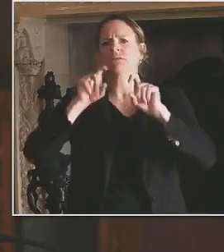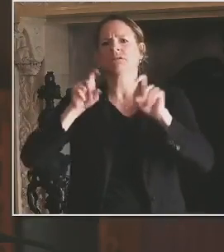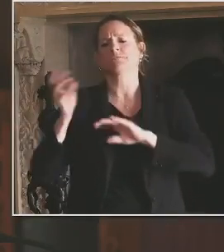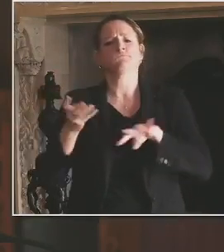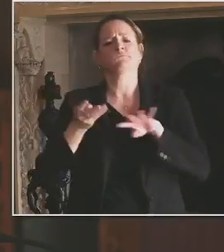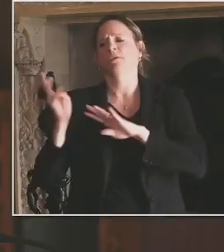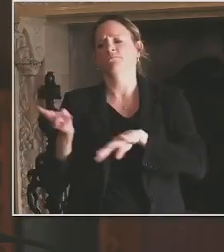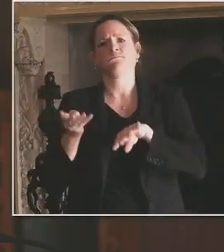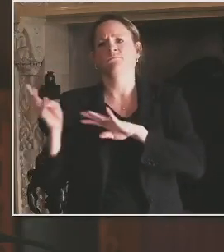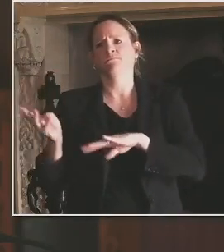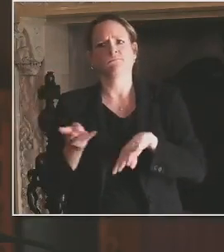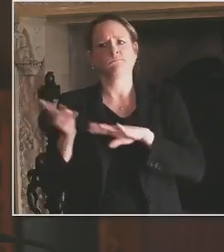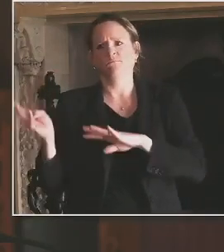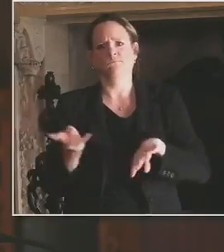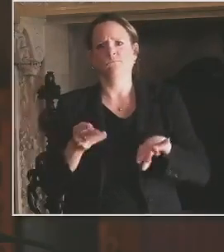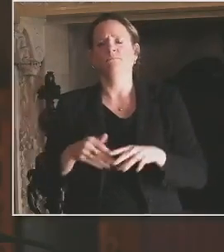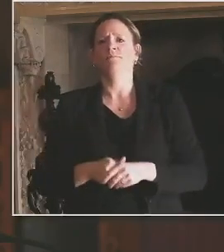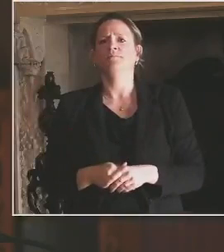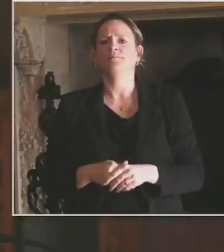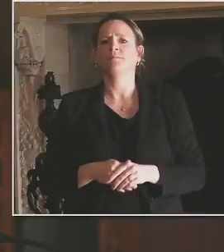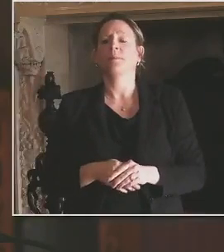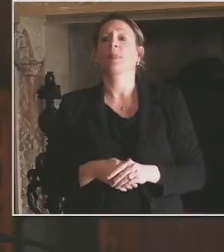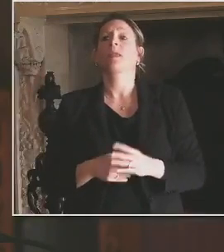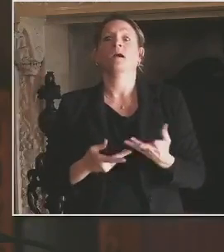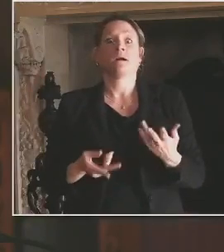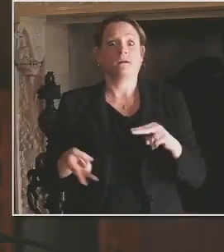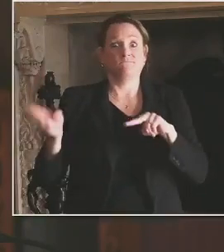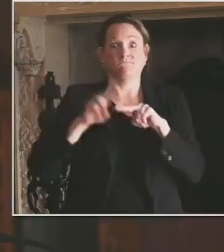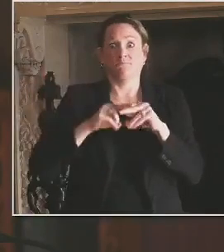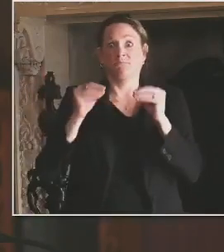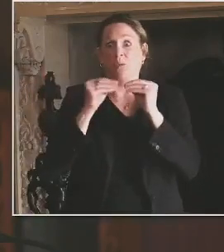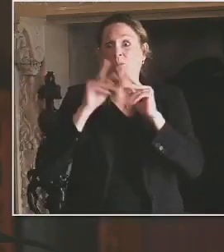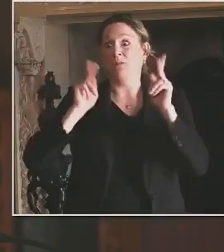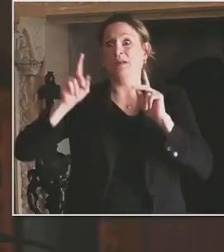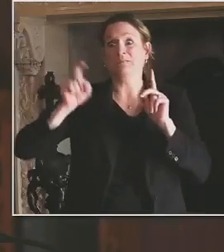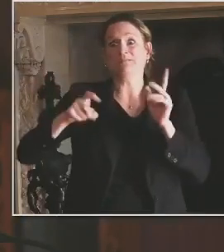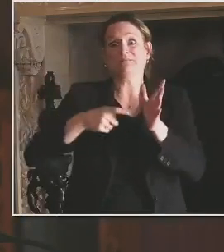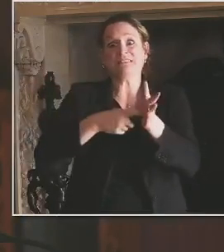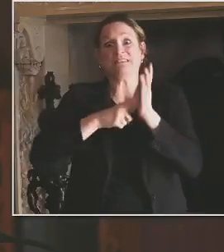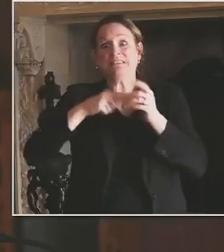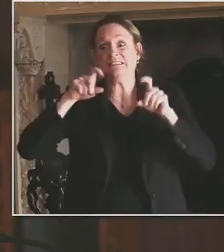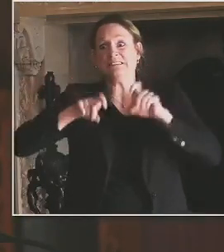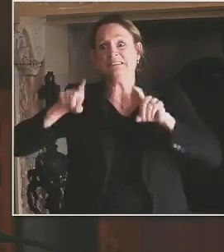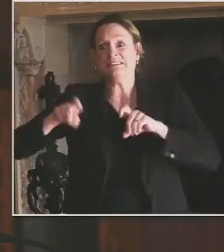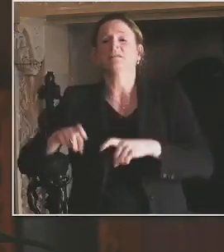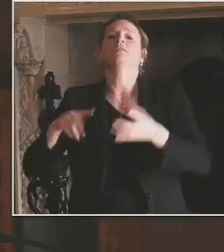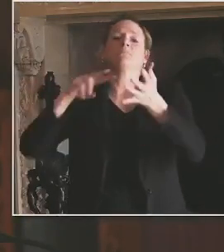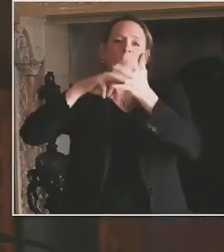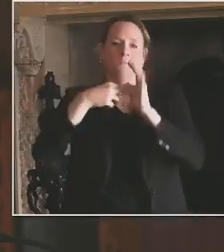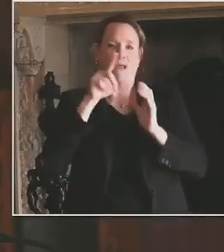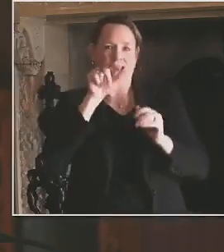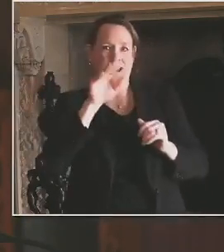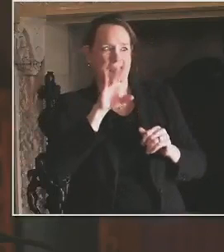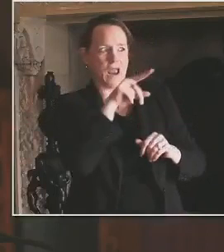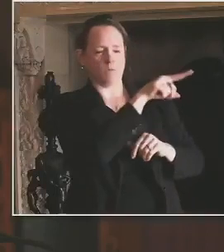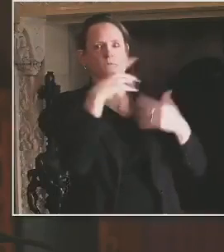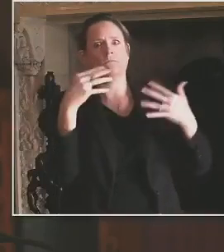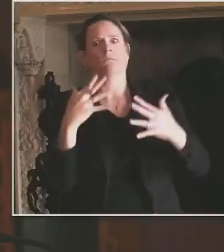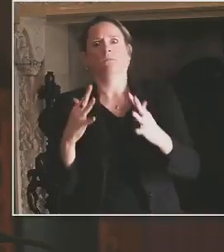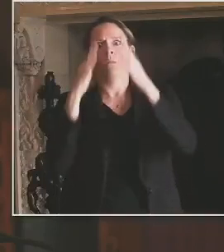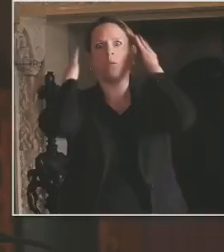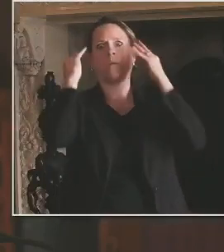more taxing that is for labs, and that can potentially impact turnaround time. So we're focused on that. We do want